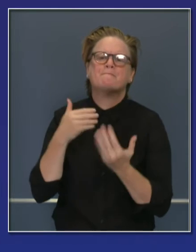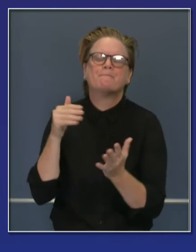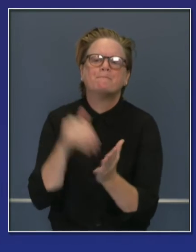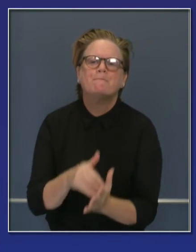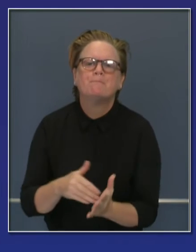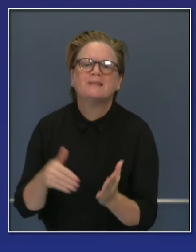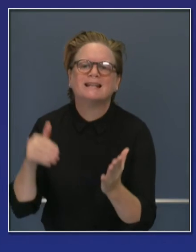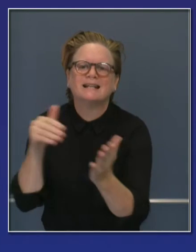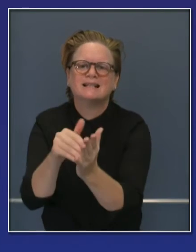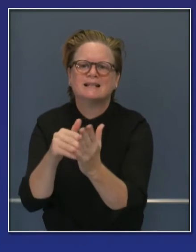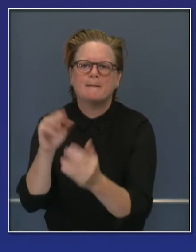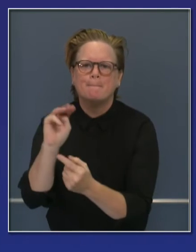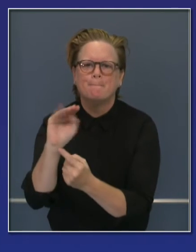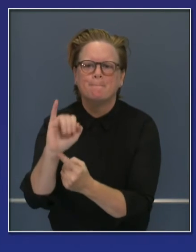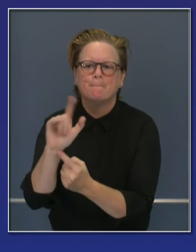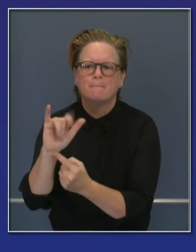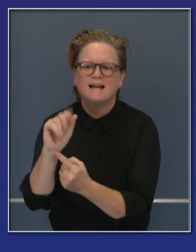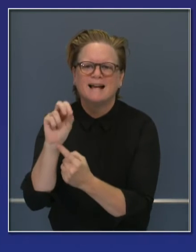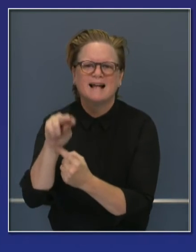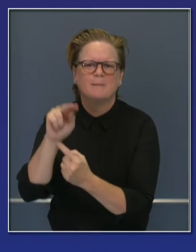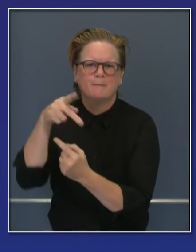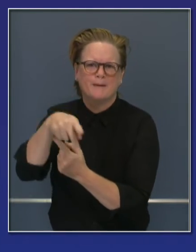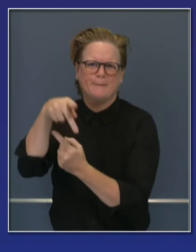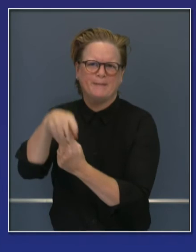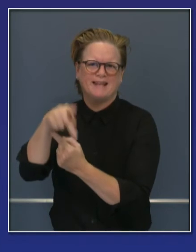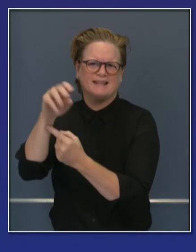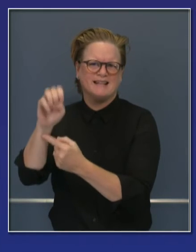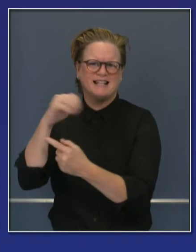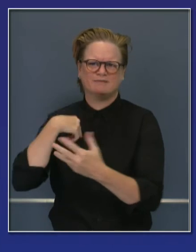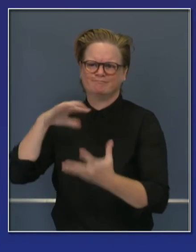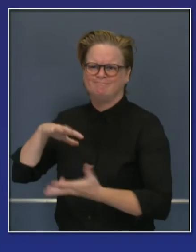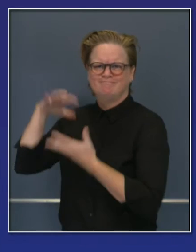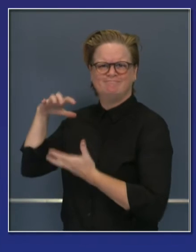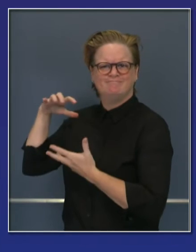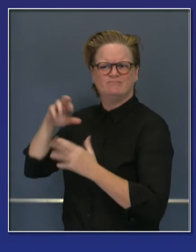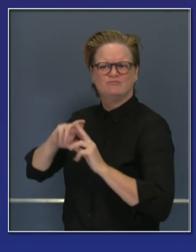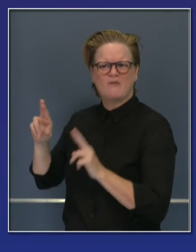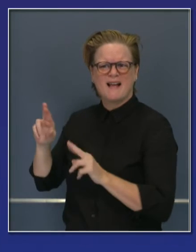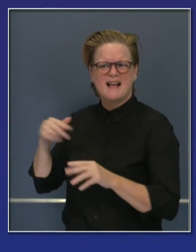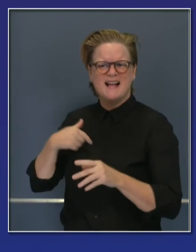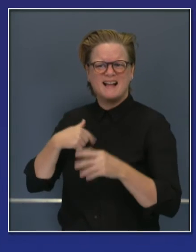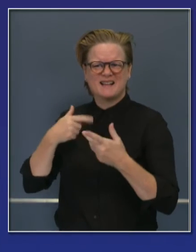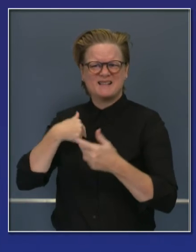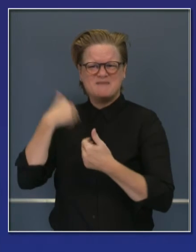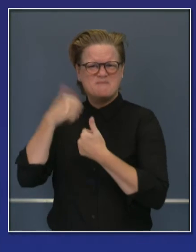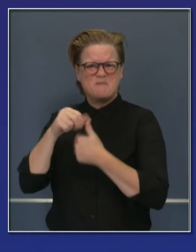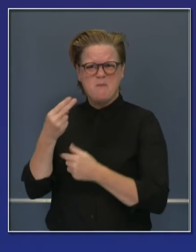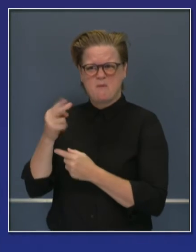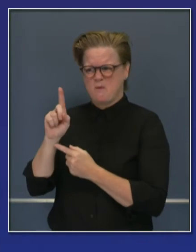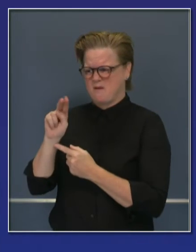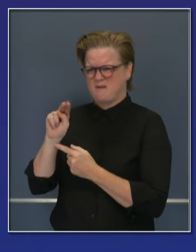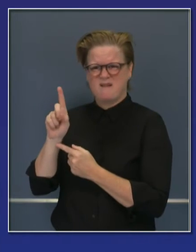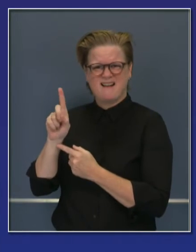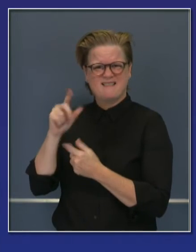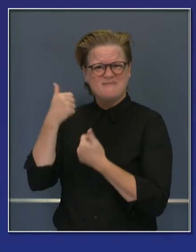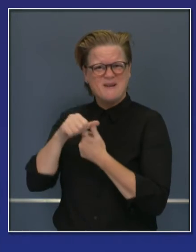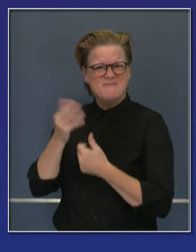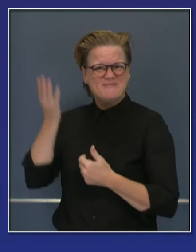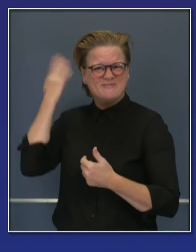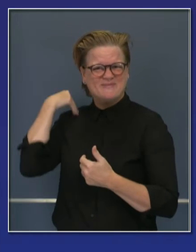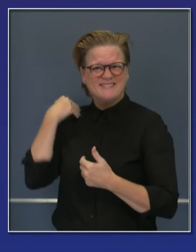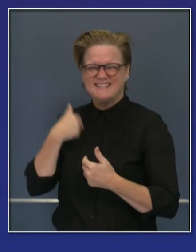H1N1 didn't require the masking, didn't require the H1 and the PPE that this distribution plan